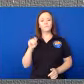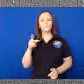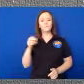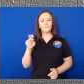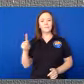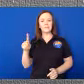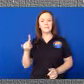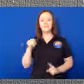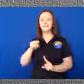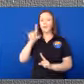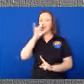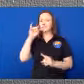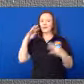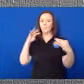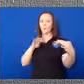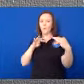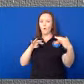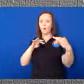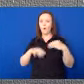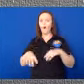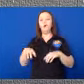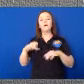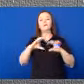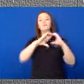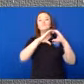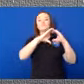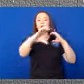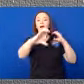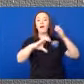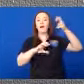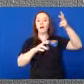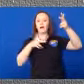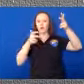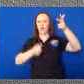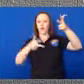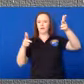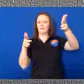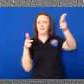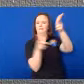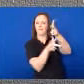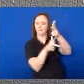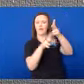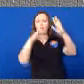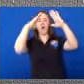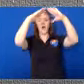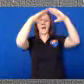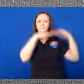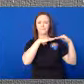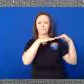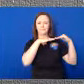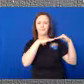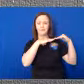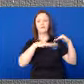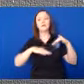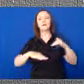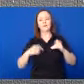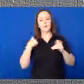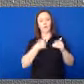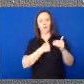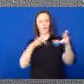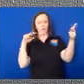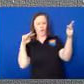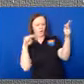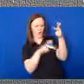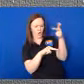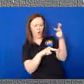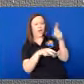the semi-truck, the roof was pancaked. It collapsed like a pancake pretty much. And the patients were